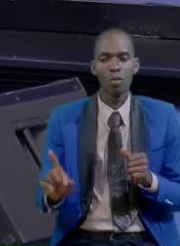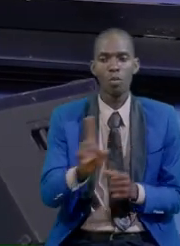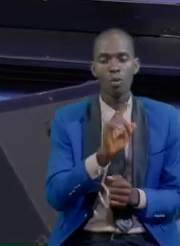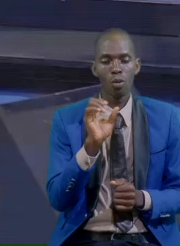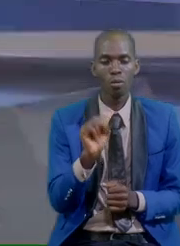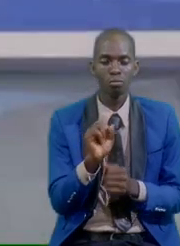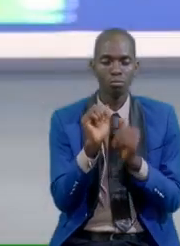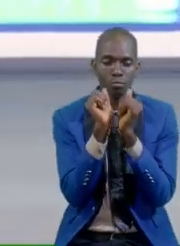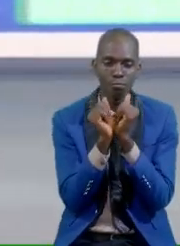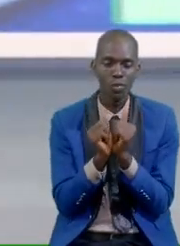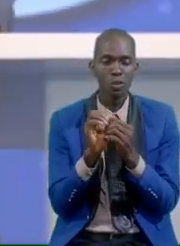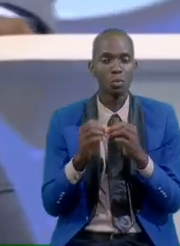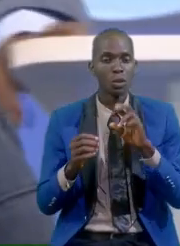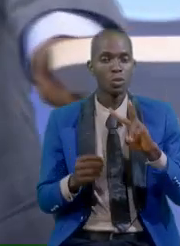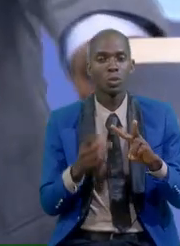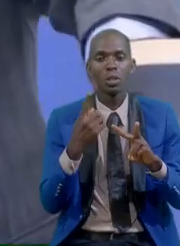the praises